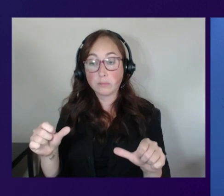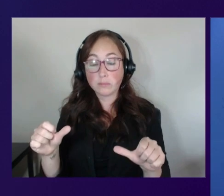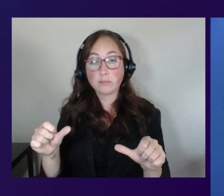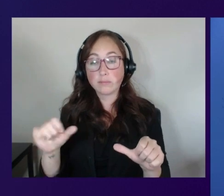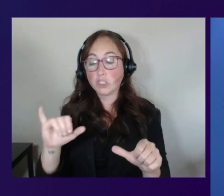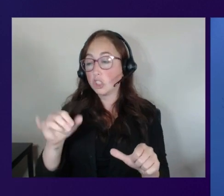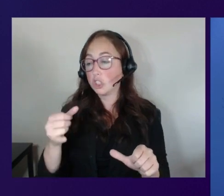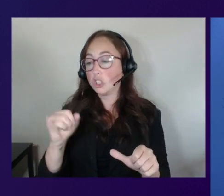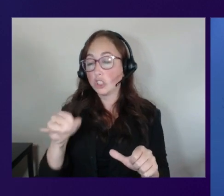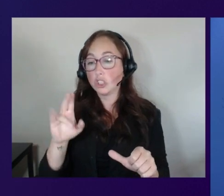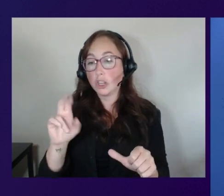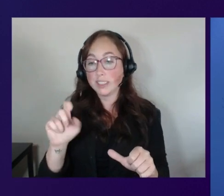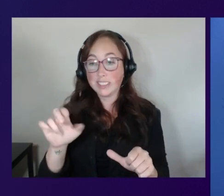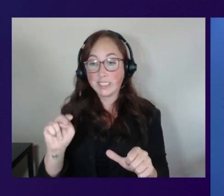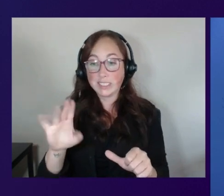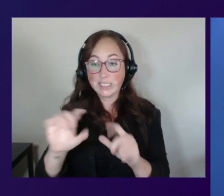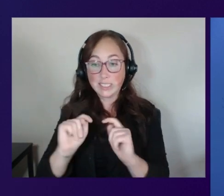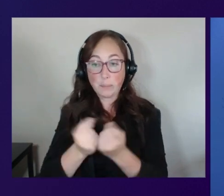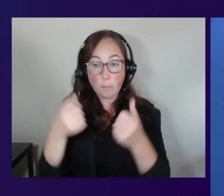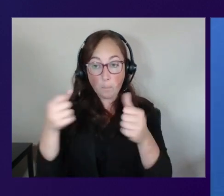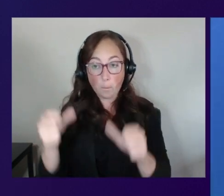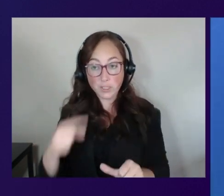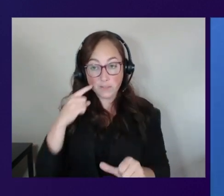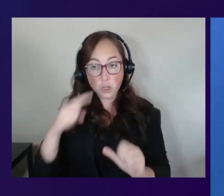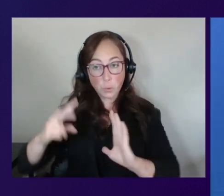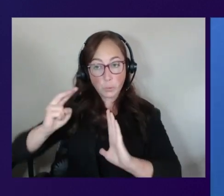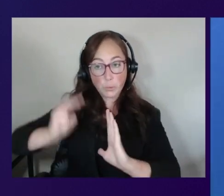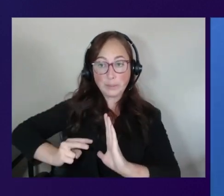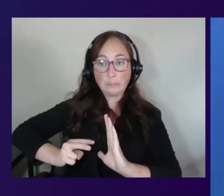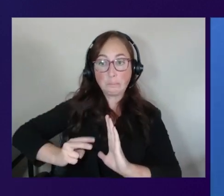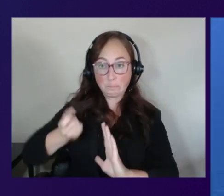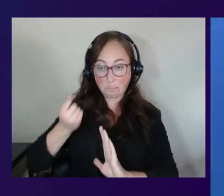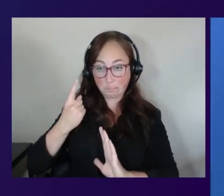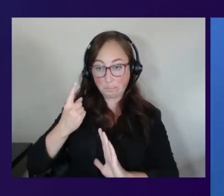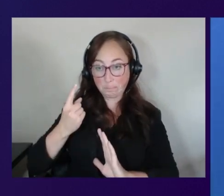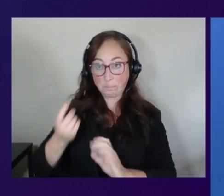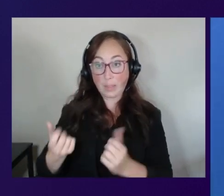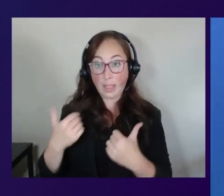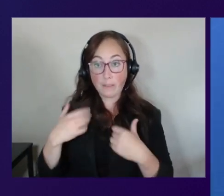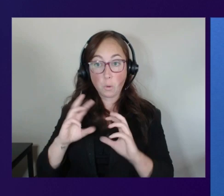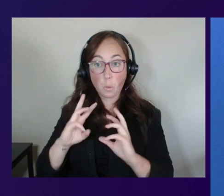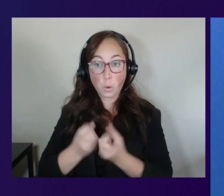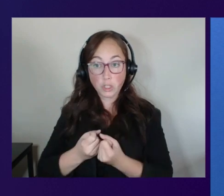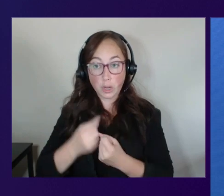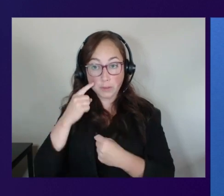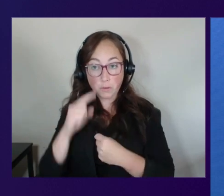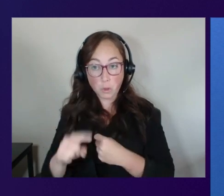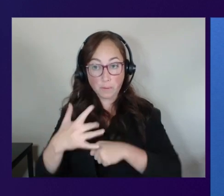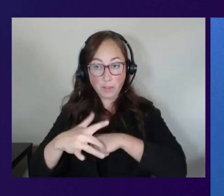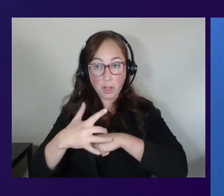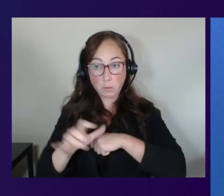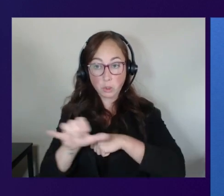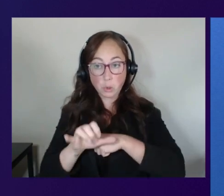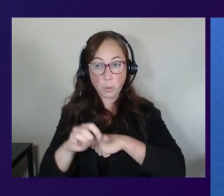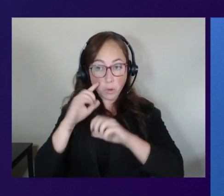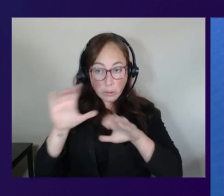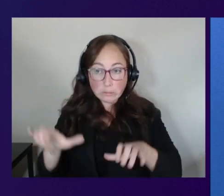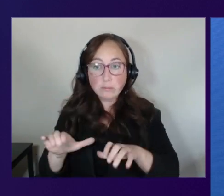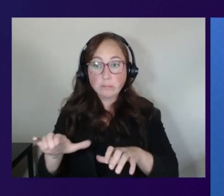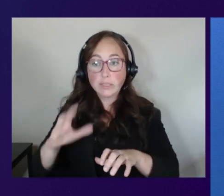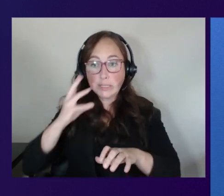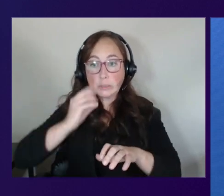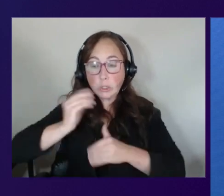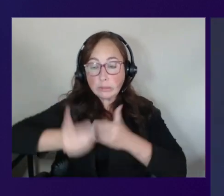make your life easier. Yep. And another great resource are workshops. So if you go back to the admin guide, there's workshops there that you can get hands-on experience and walk through, setting